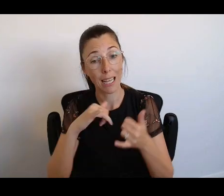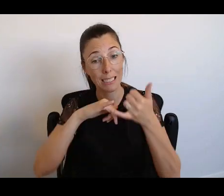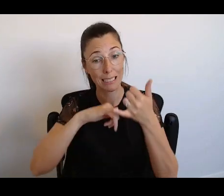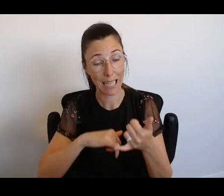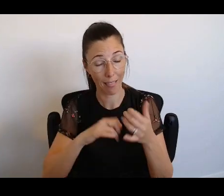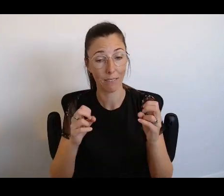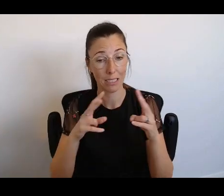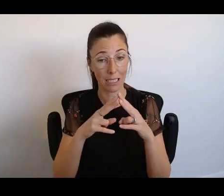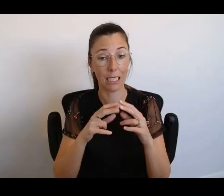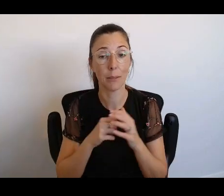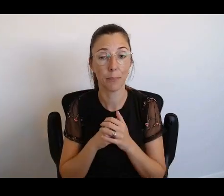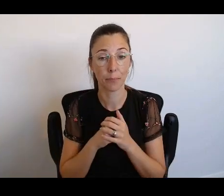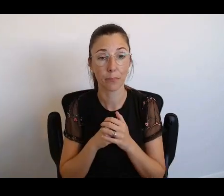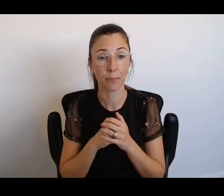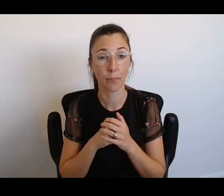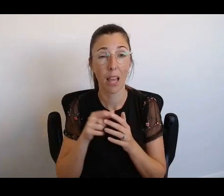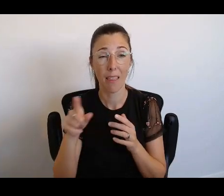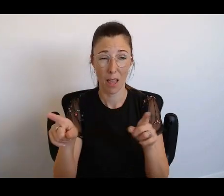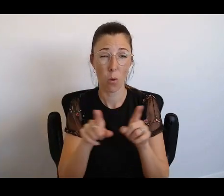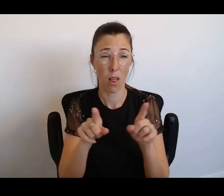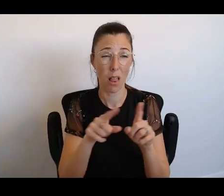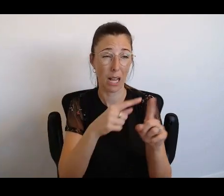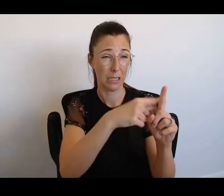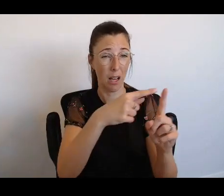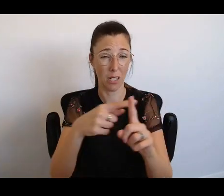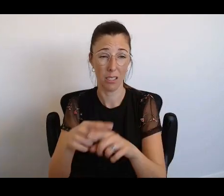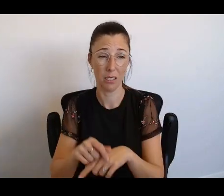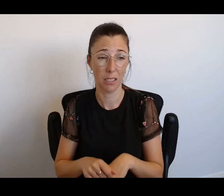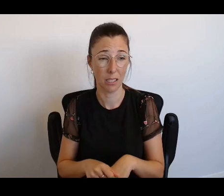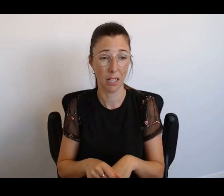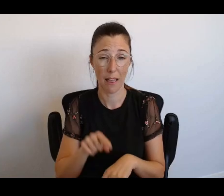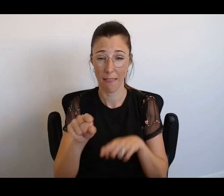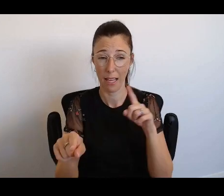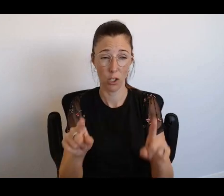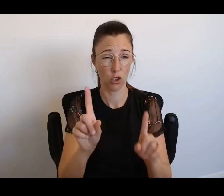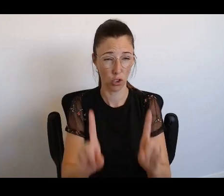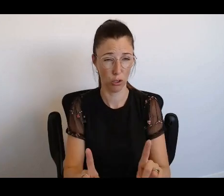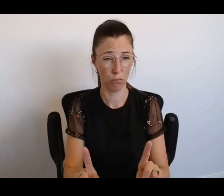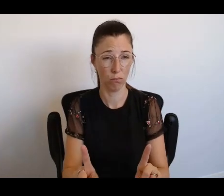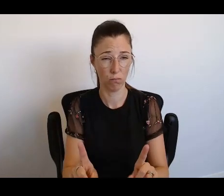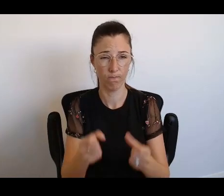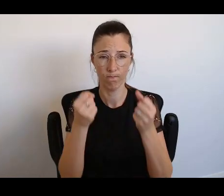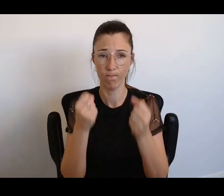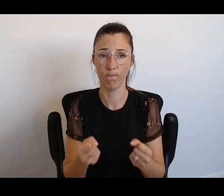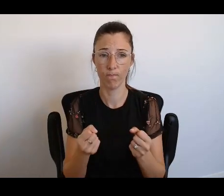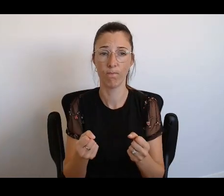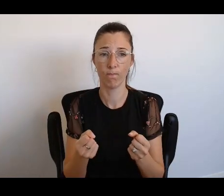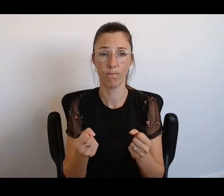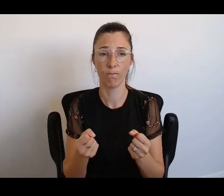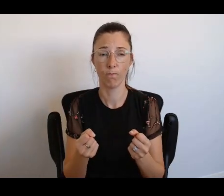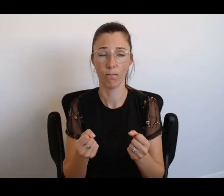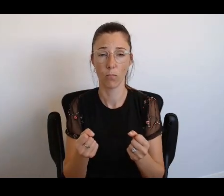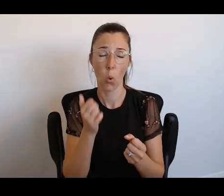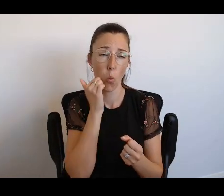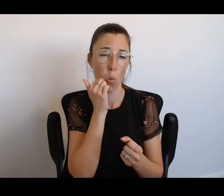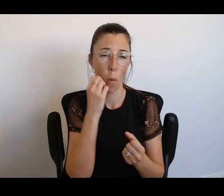quite literally as moving targets. They each stand resolute, bathed in a pool of warm light and surrounded